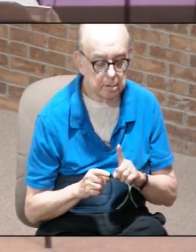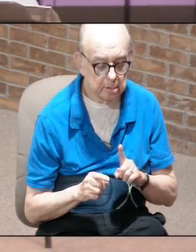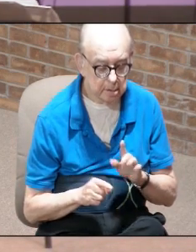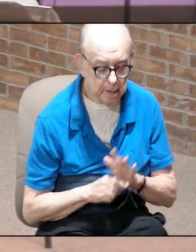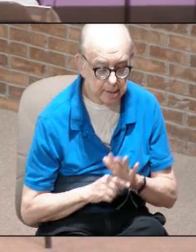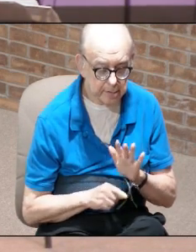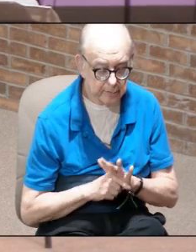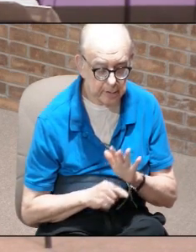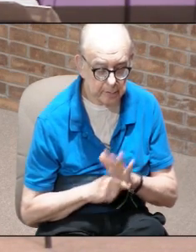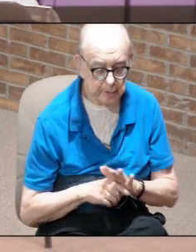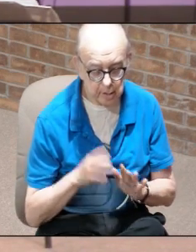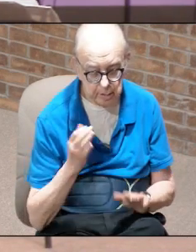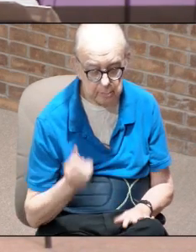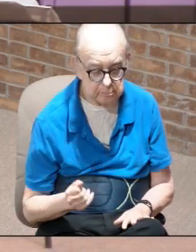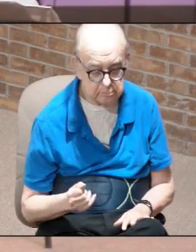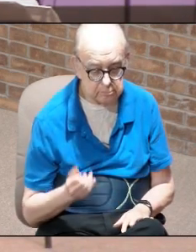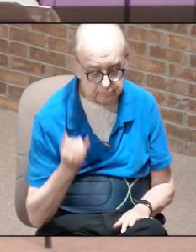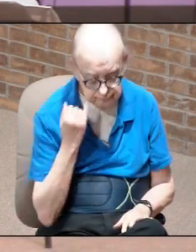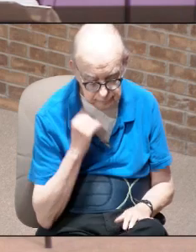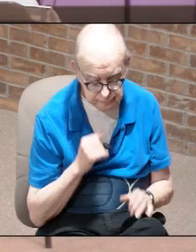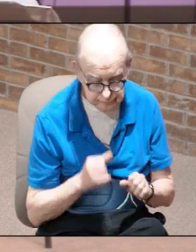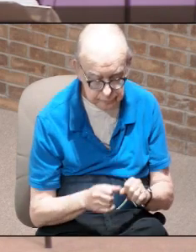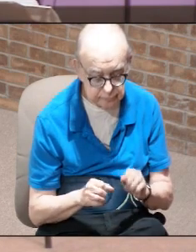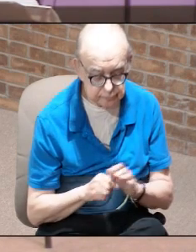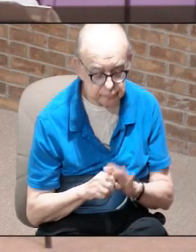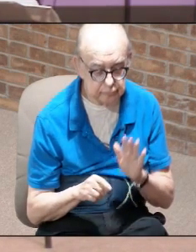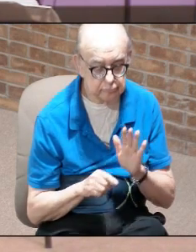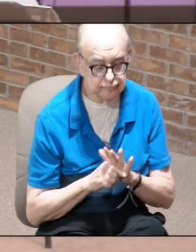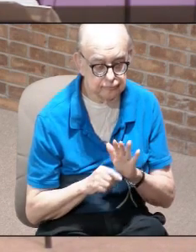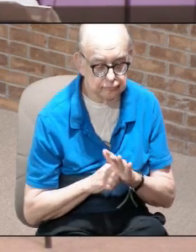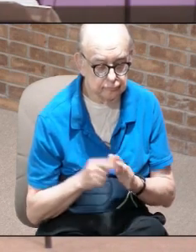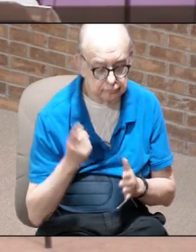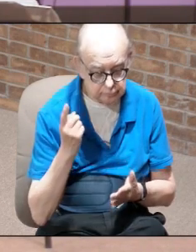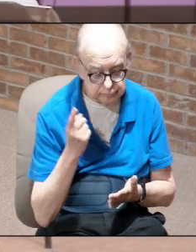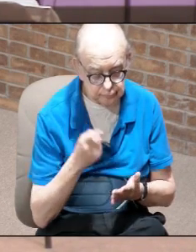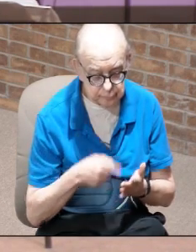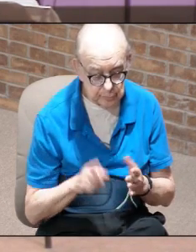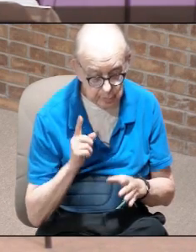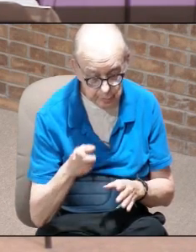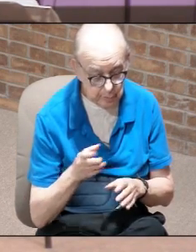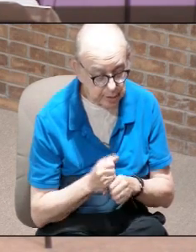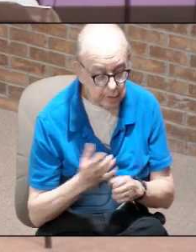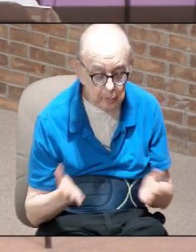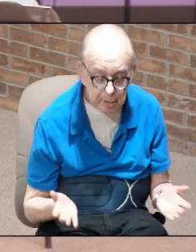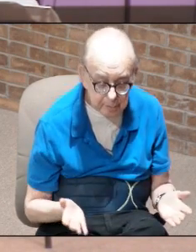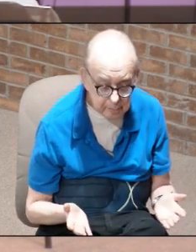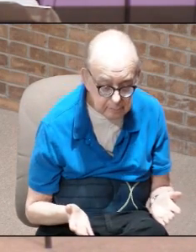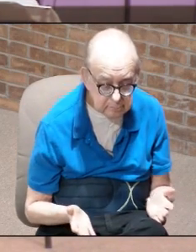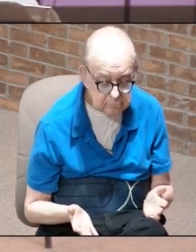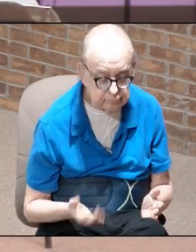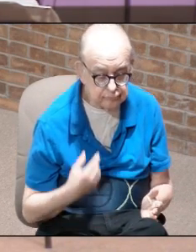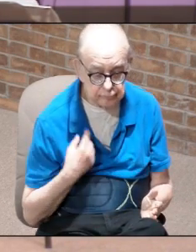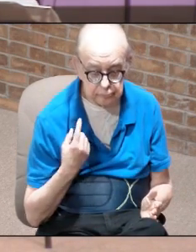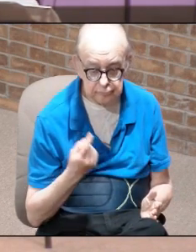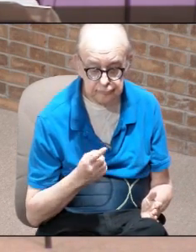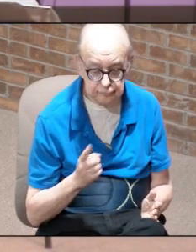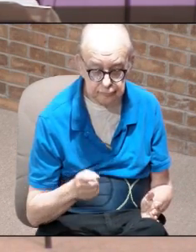Because if I continue with negativity, guess what you guys are going to get?